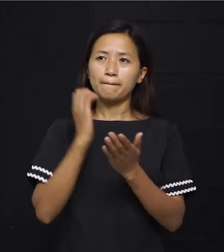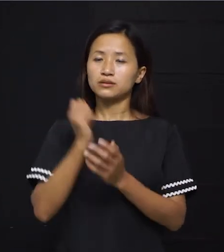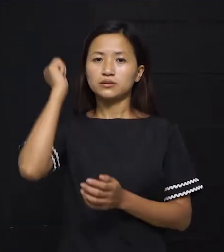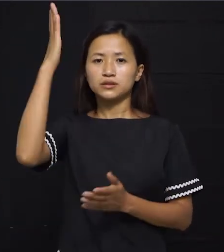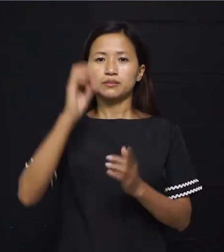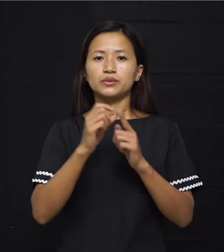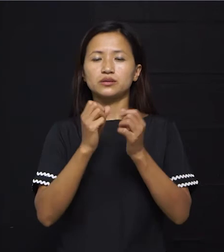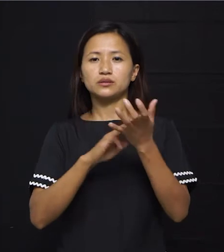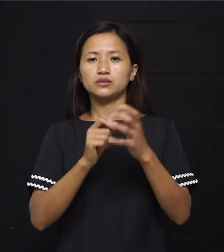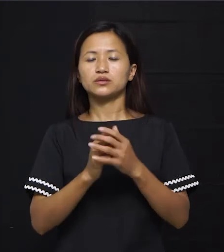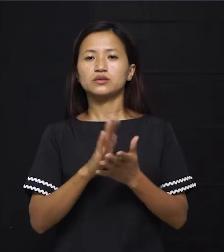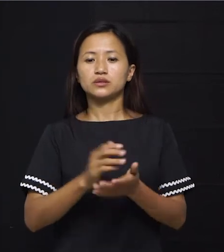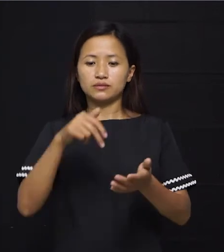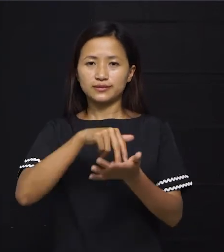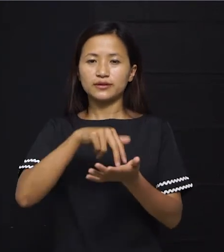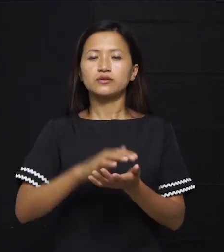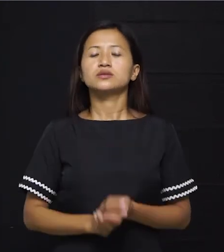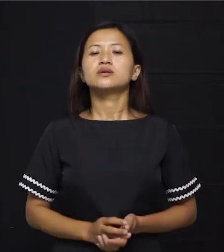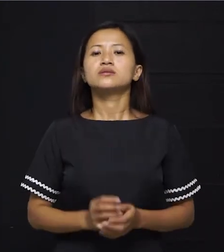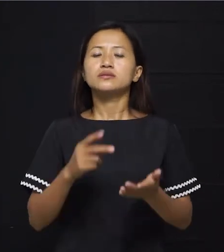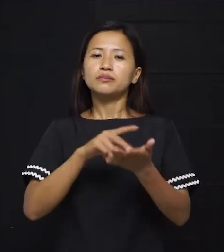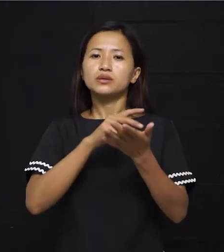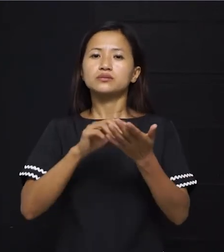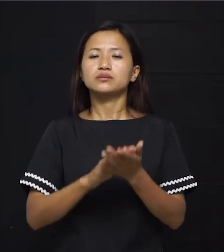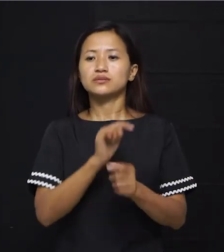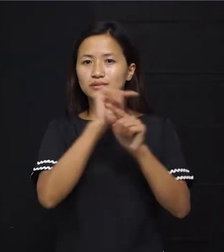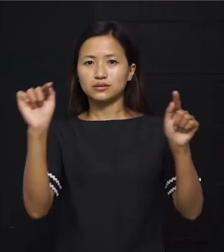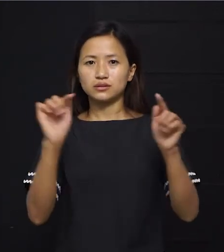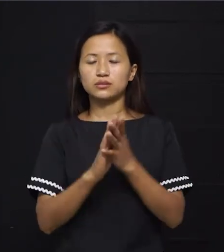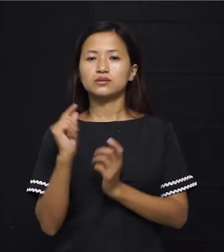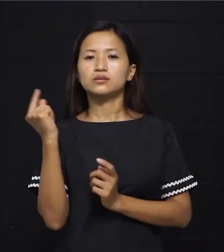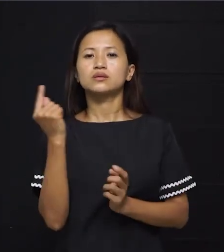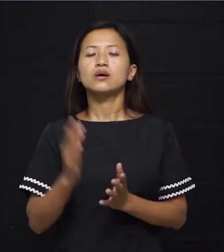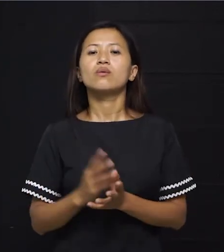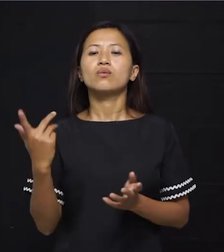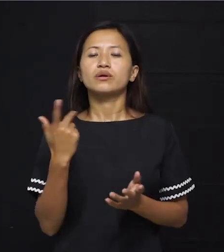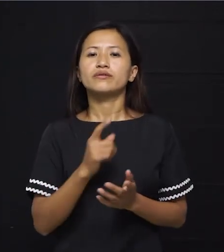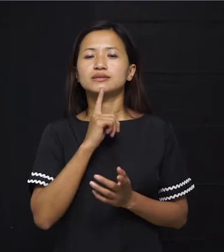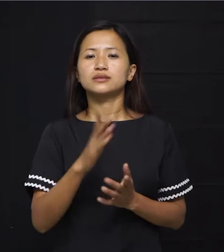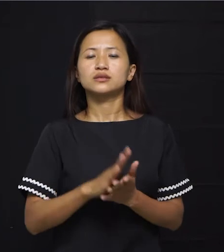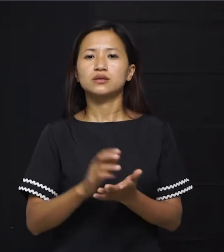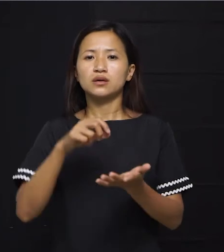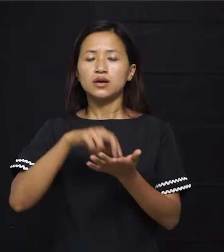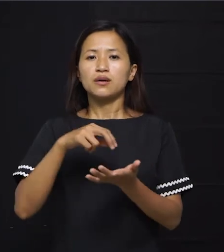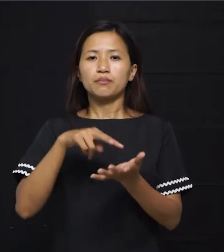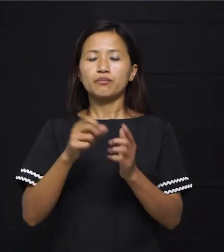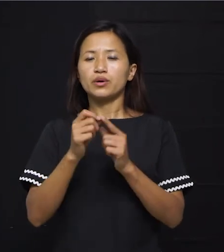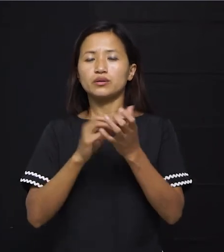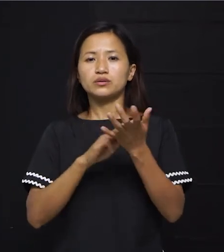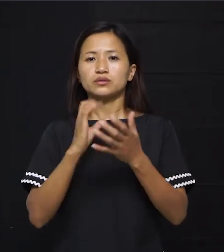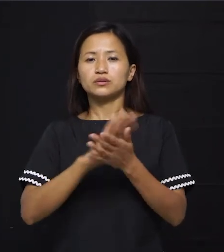God." Remember, in part two also that sentence was used, okay? And whatever I say, as the punch does not